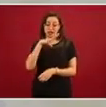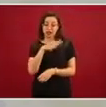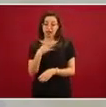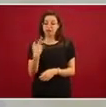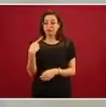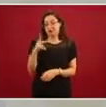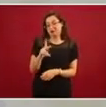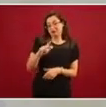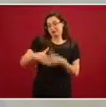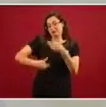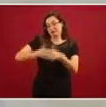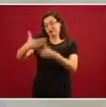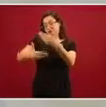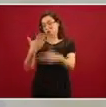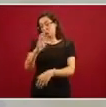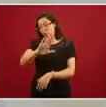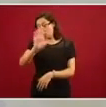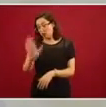fatality itself.